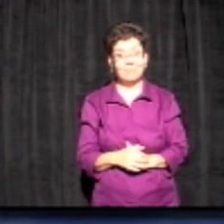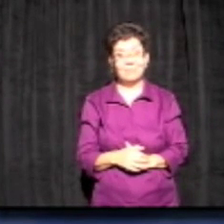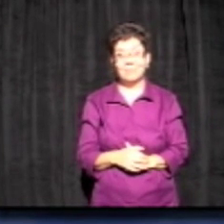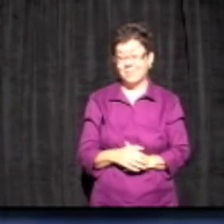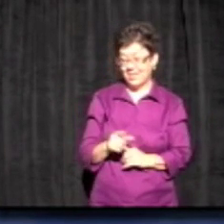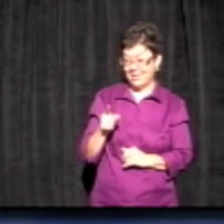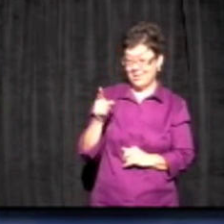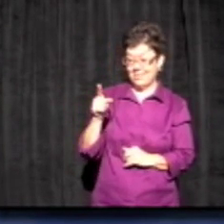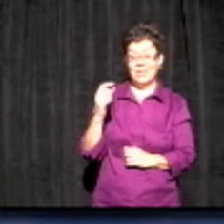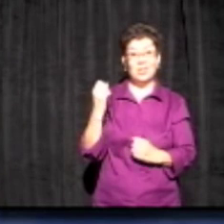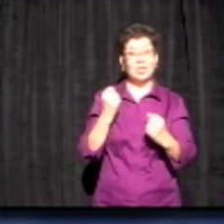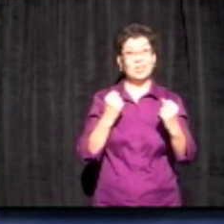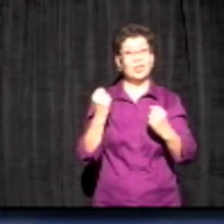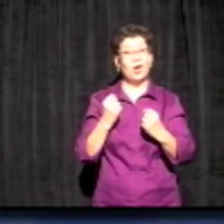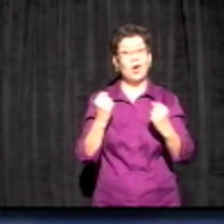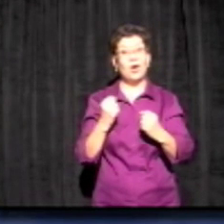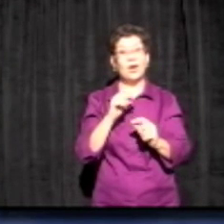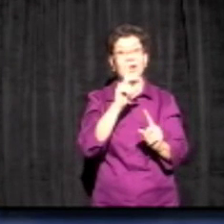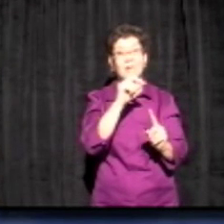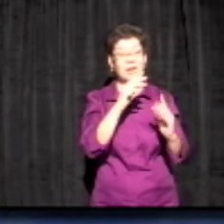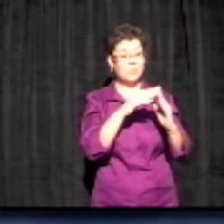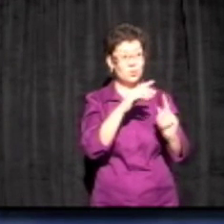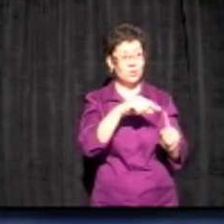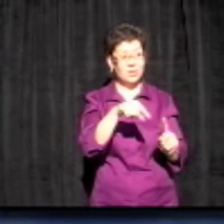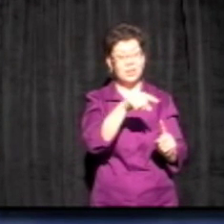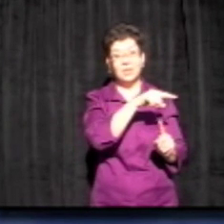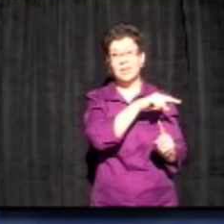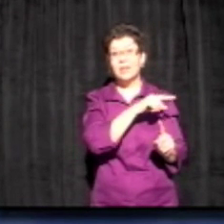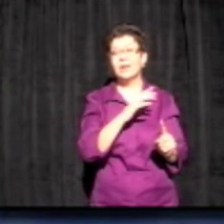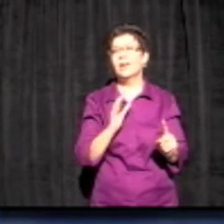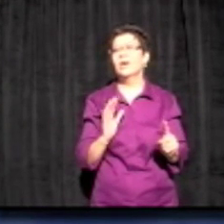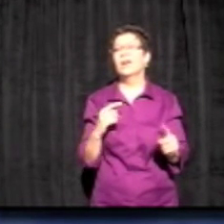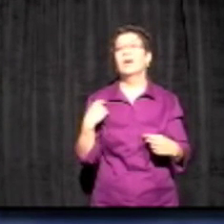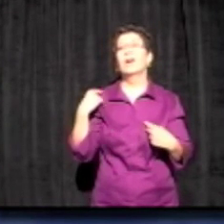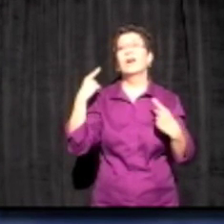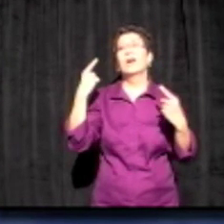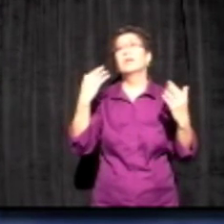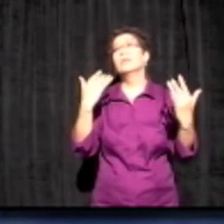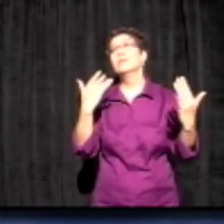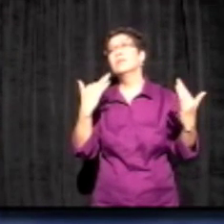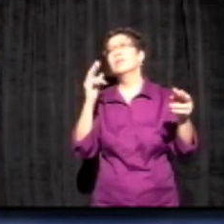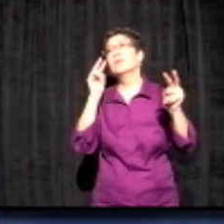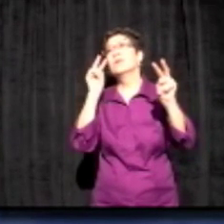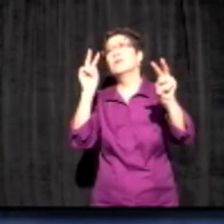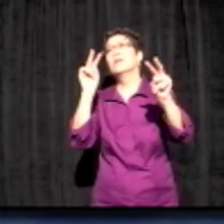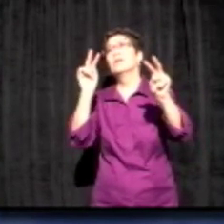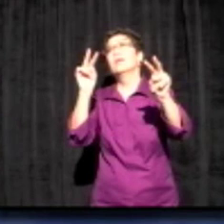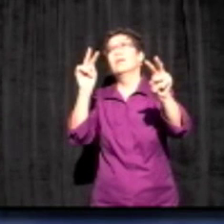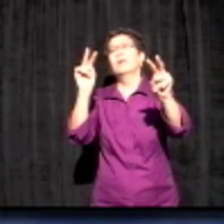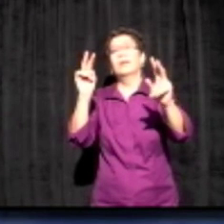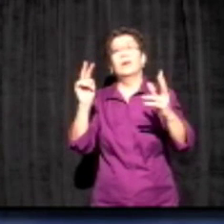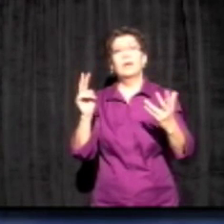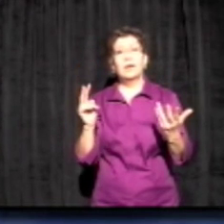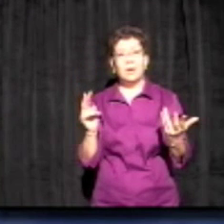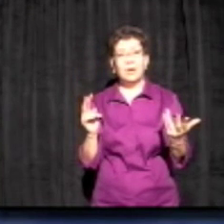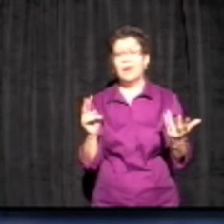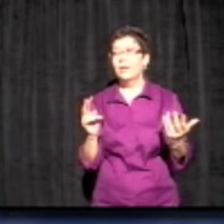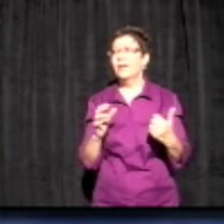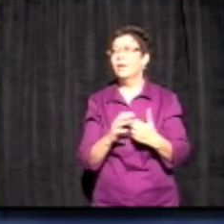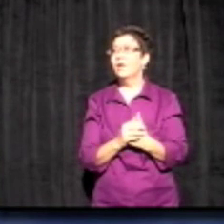the vehicle that the disabled community has been waiting for. Not only are we delivering